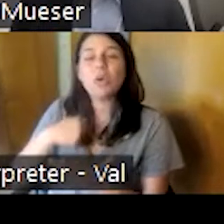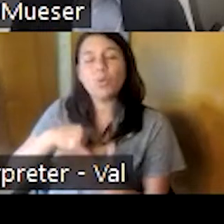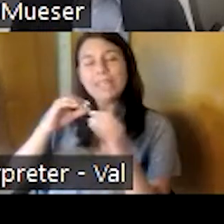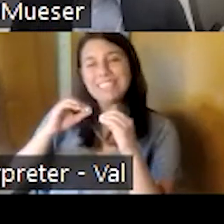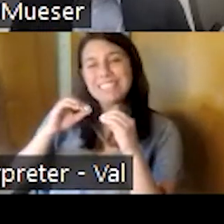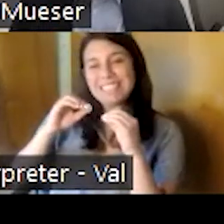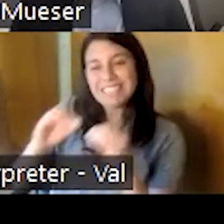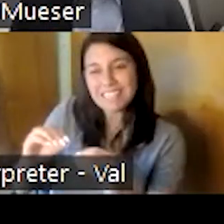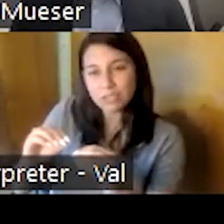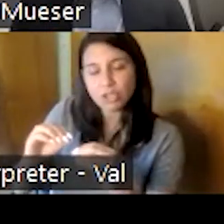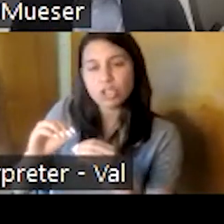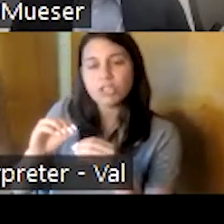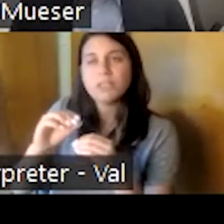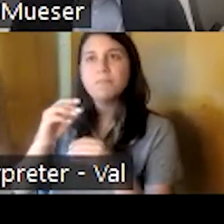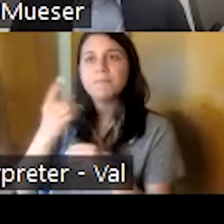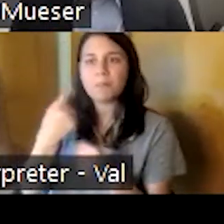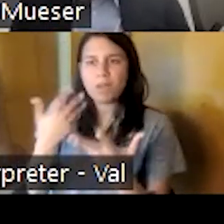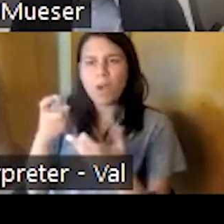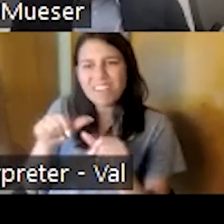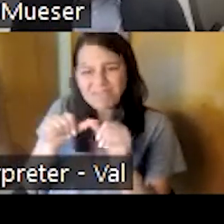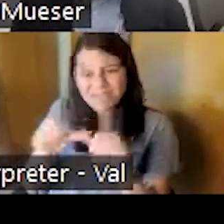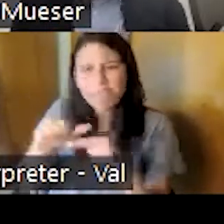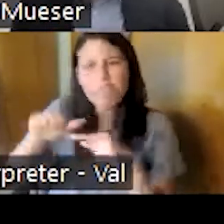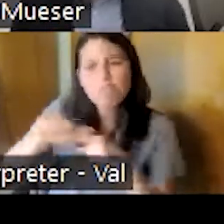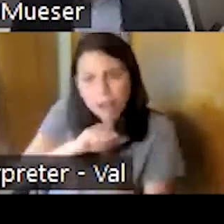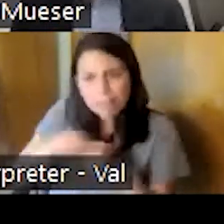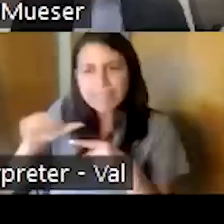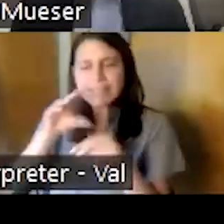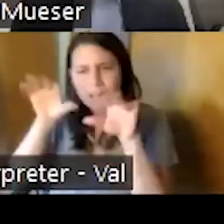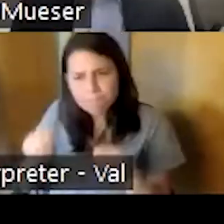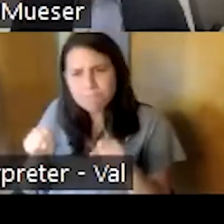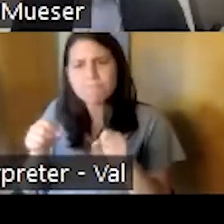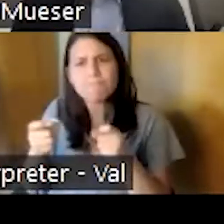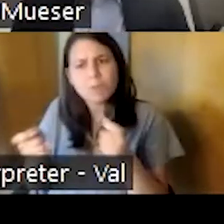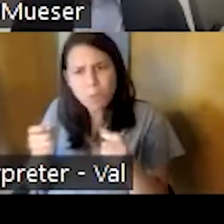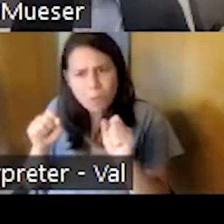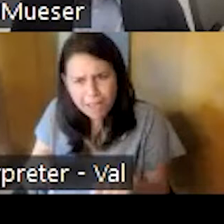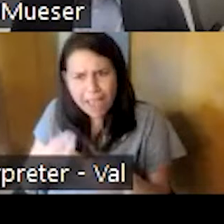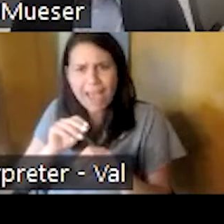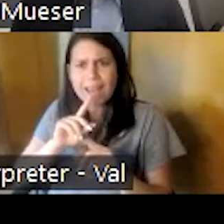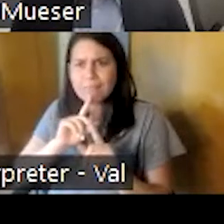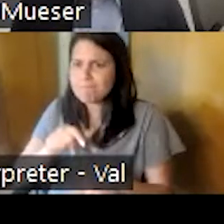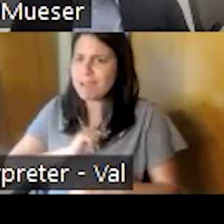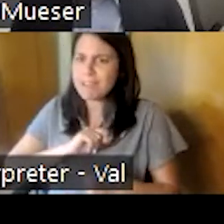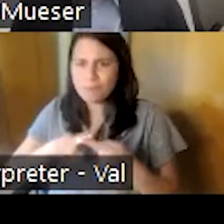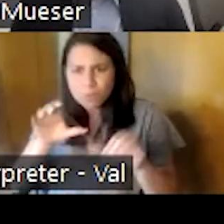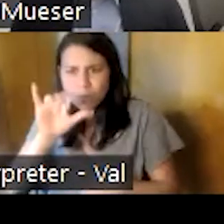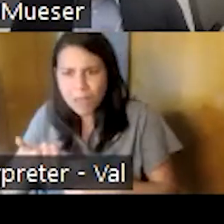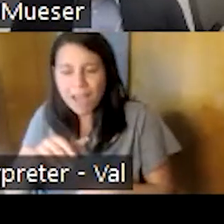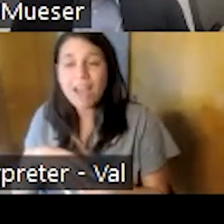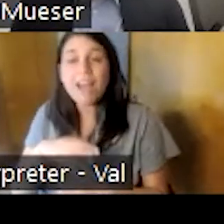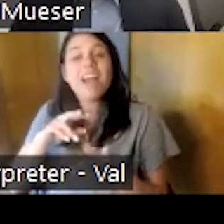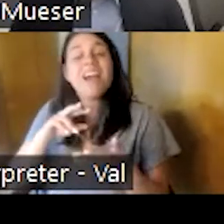it as something that we want people to practice and get command over by practicing it every day in situations where they're not